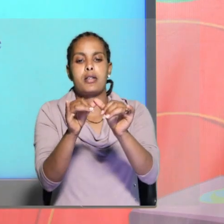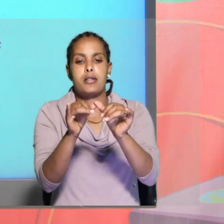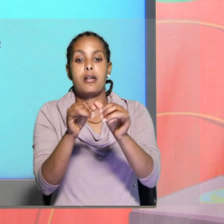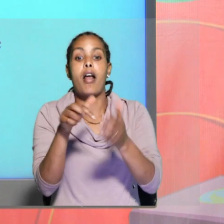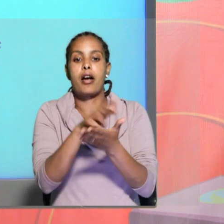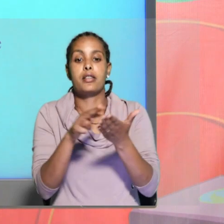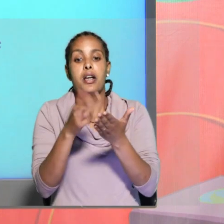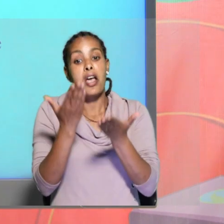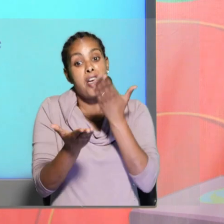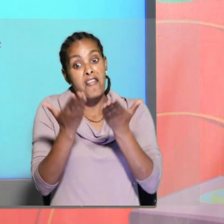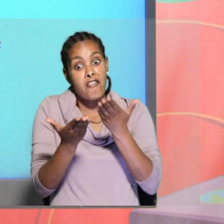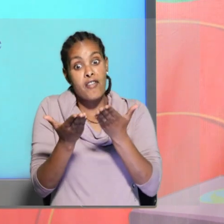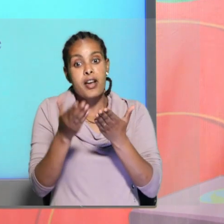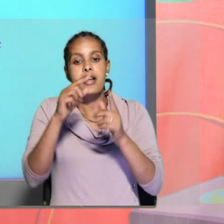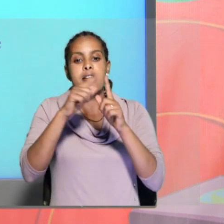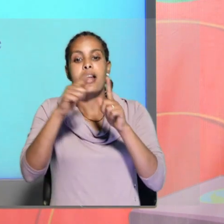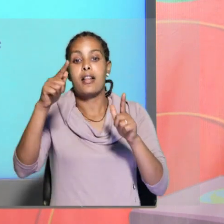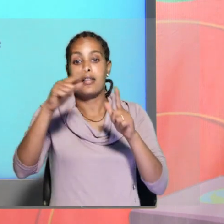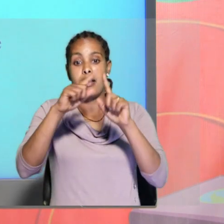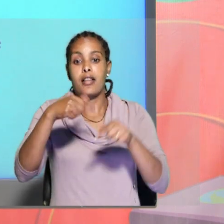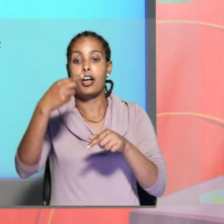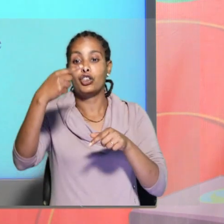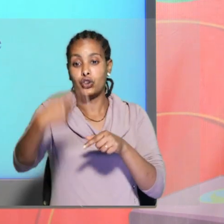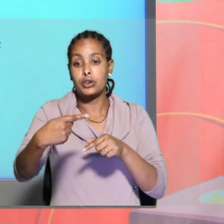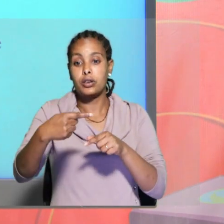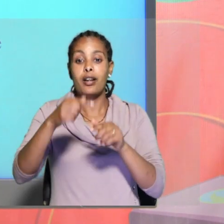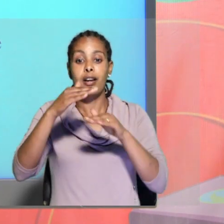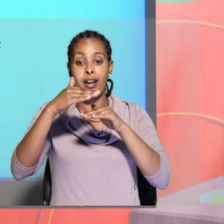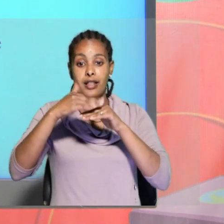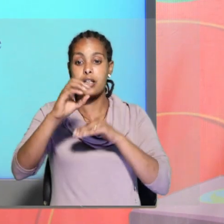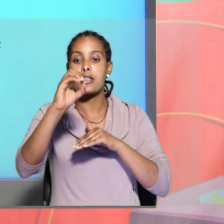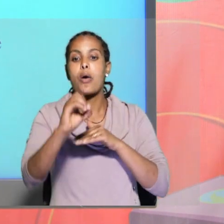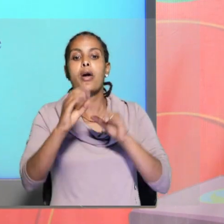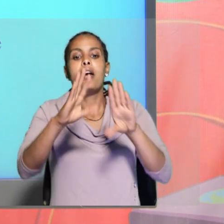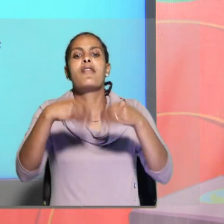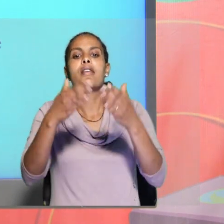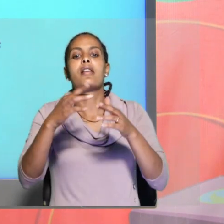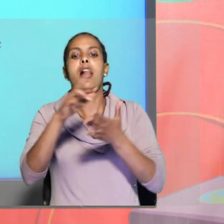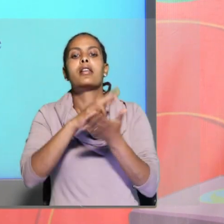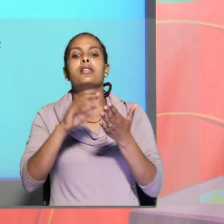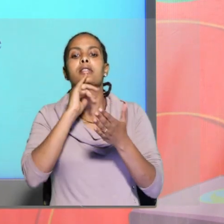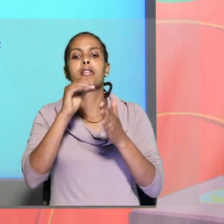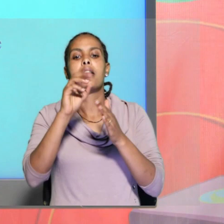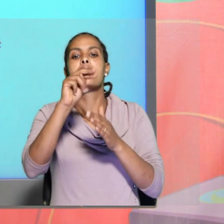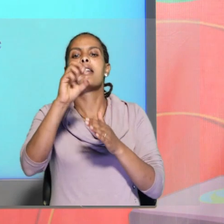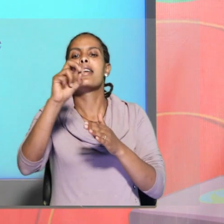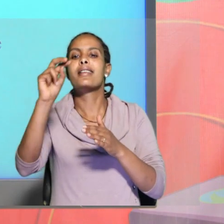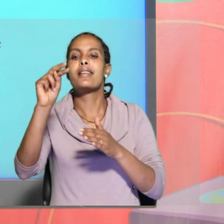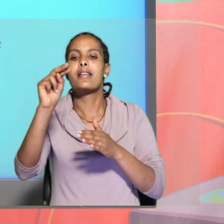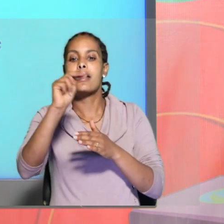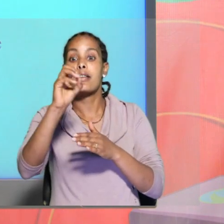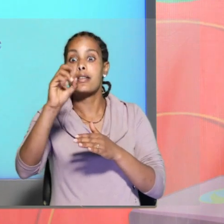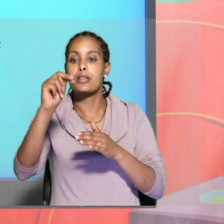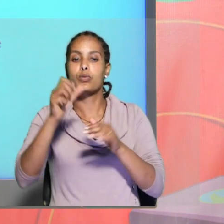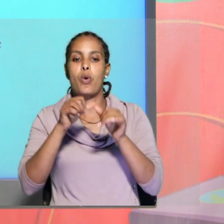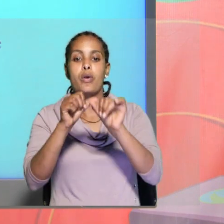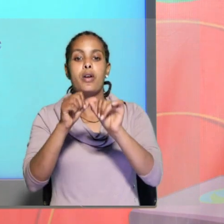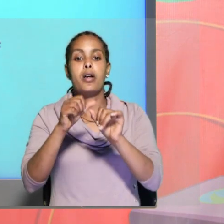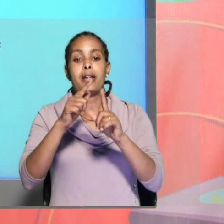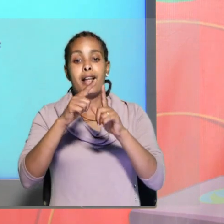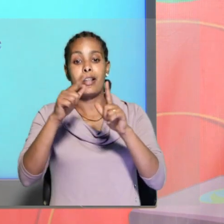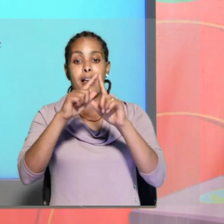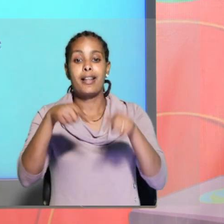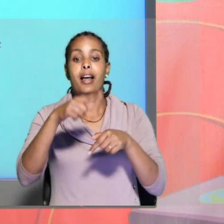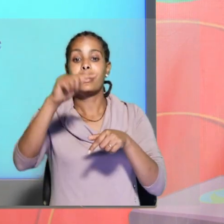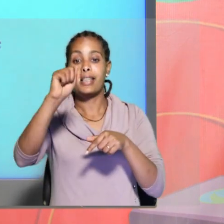If delta G is greater than 0, the given reaction is non-spontaneous. If delta G